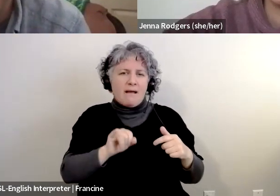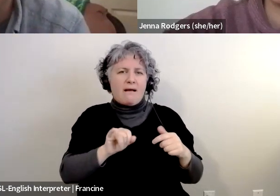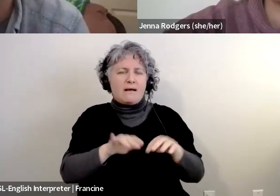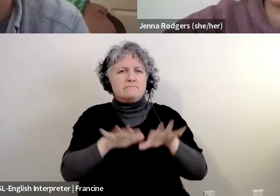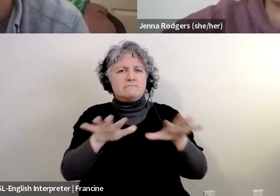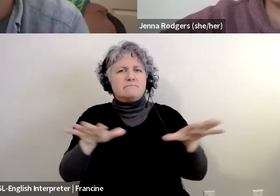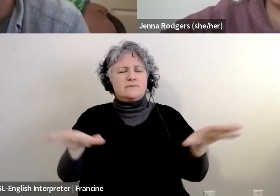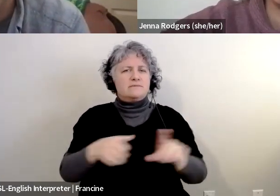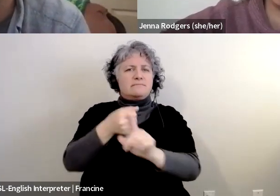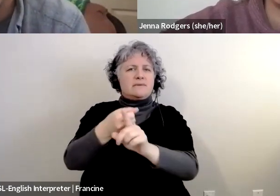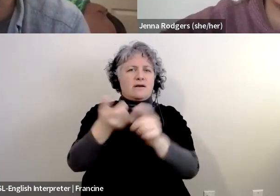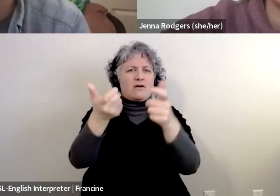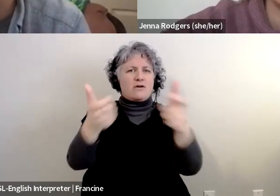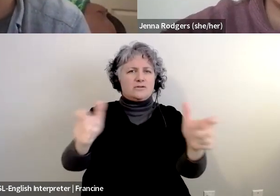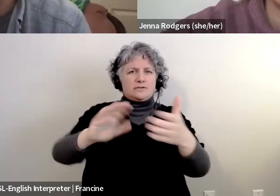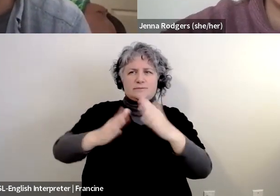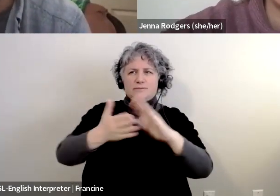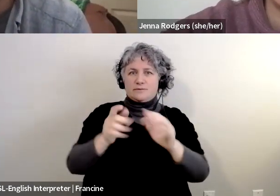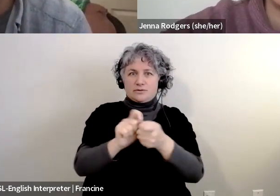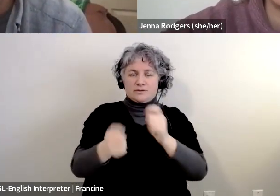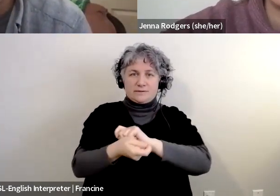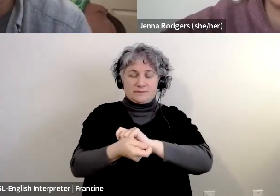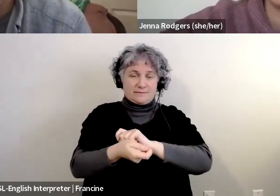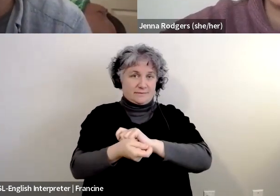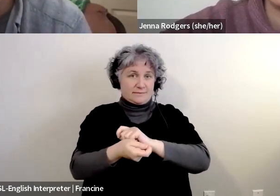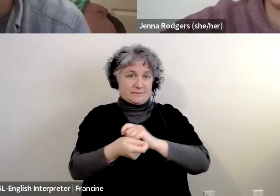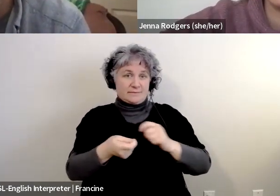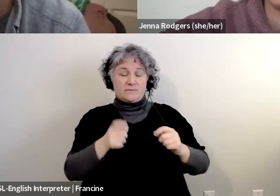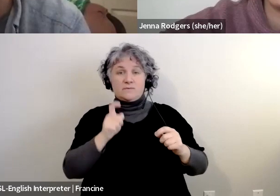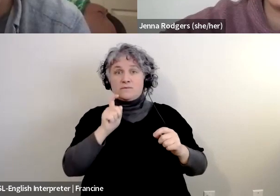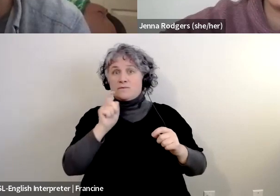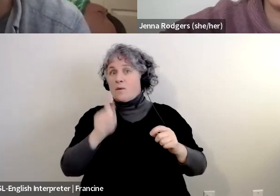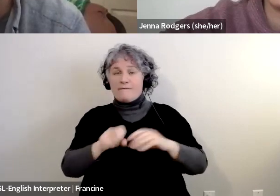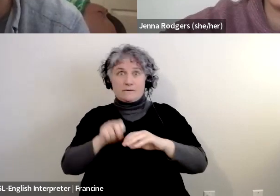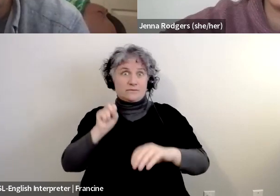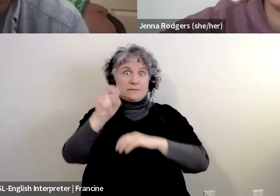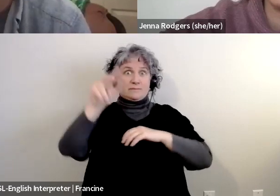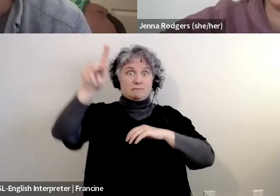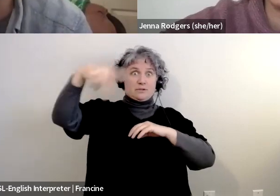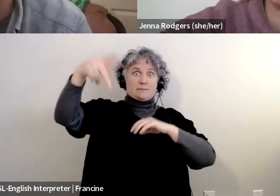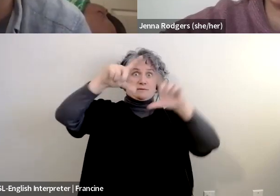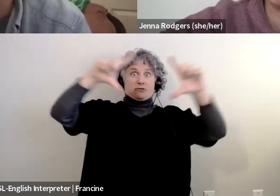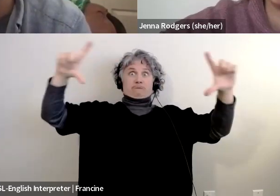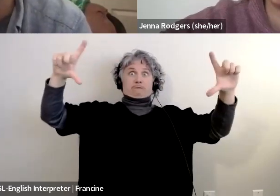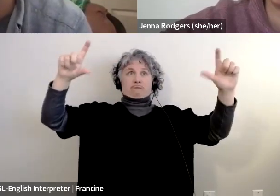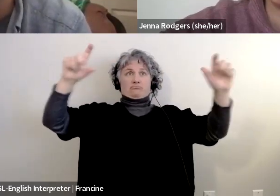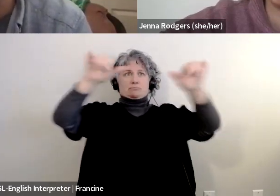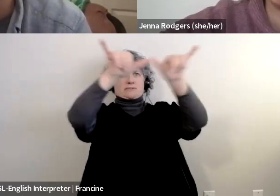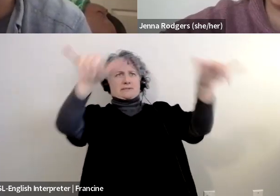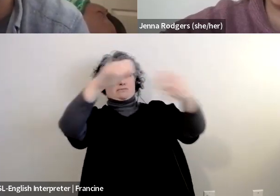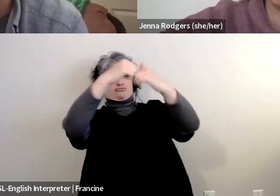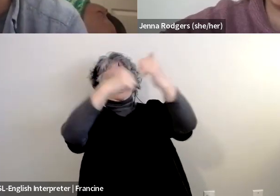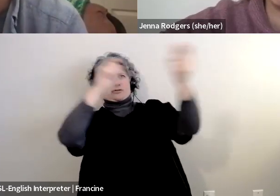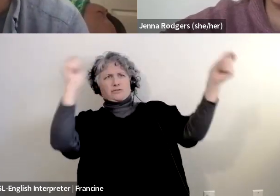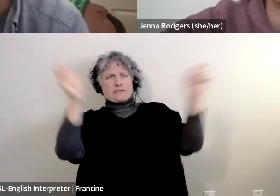community change. So yeah, we don't have to jump right to those that larger changing structures, although we do